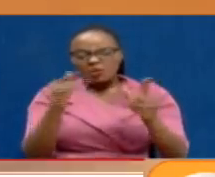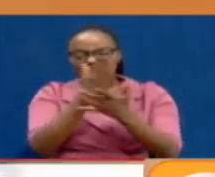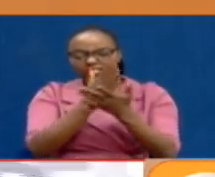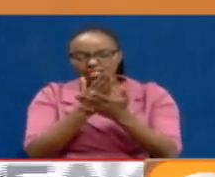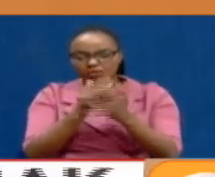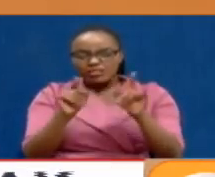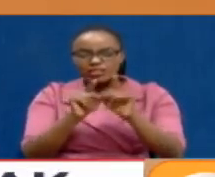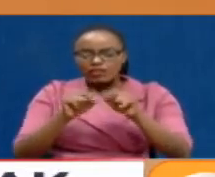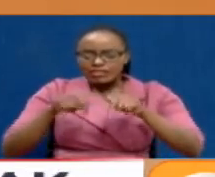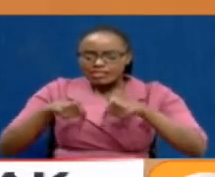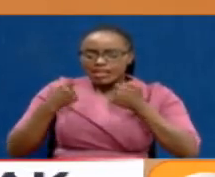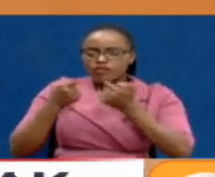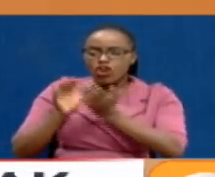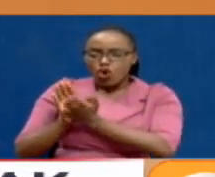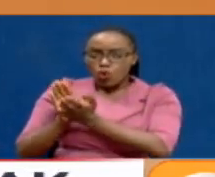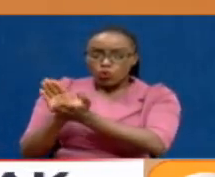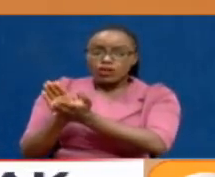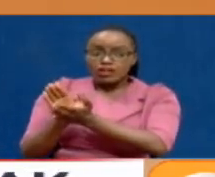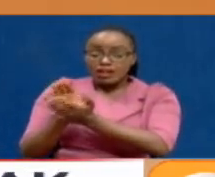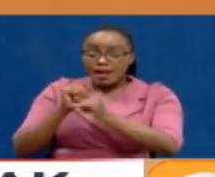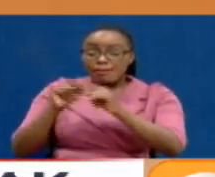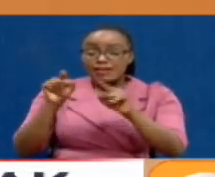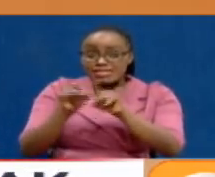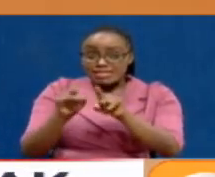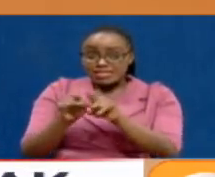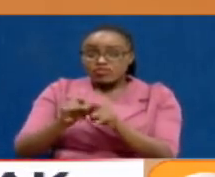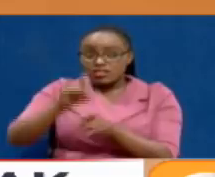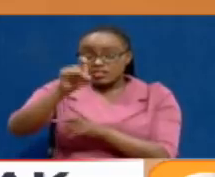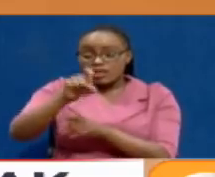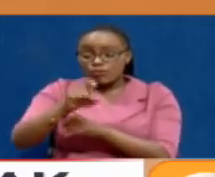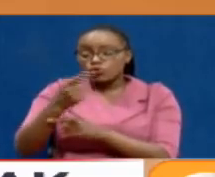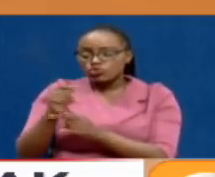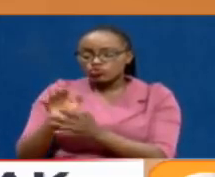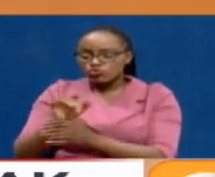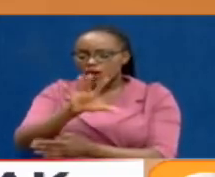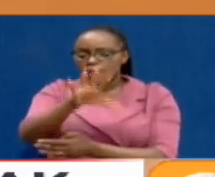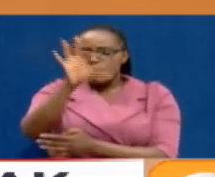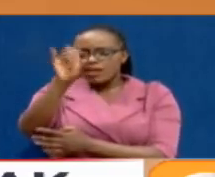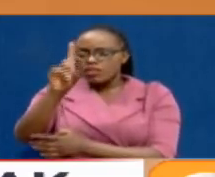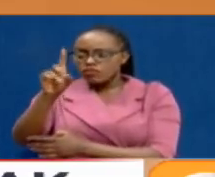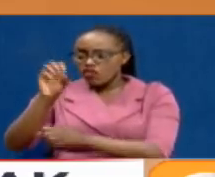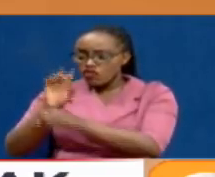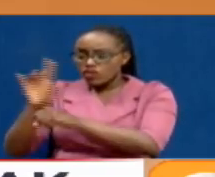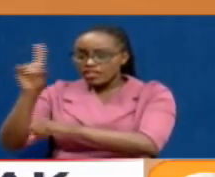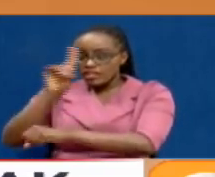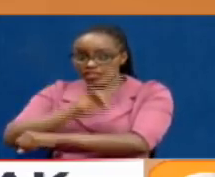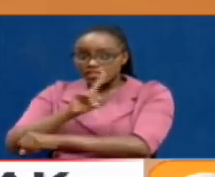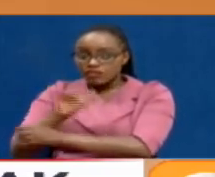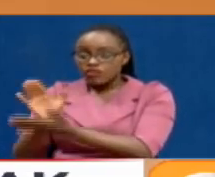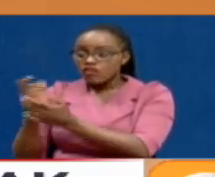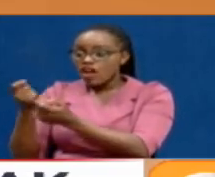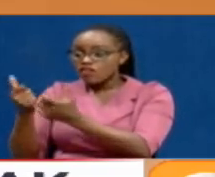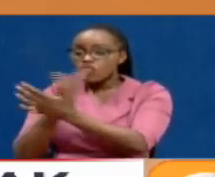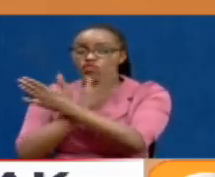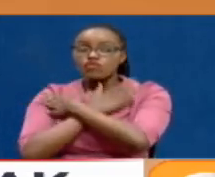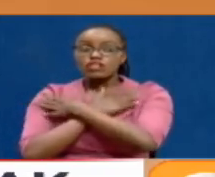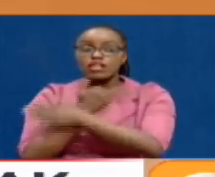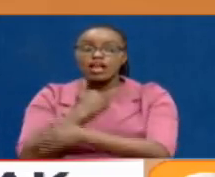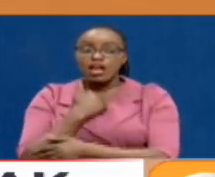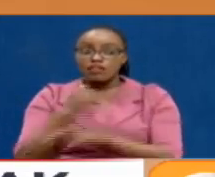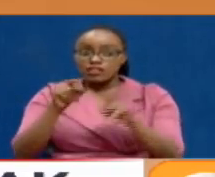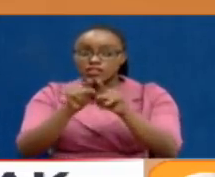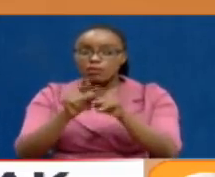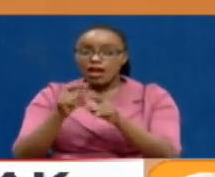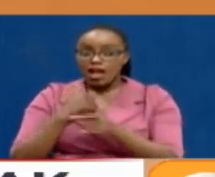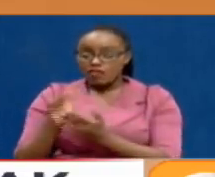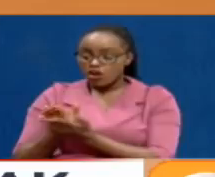of self-quarantine. Yes. But ideally we should isolate for 14 days. I also have a few friends who are still outside